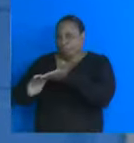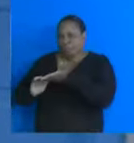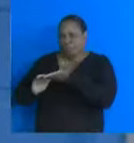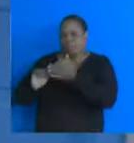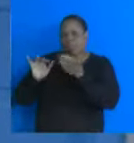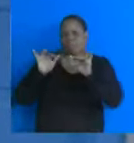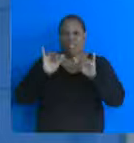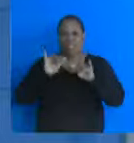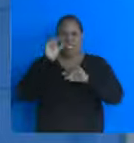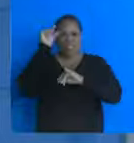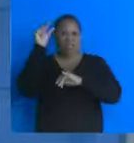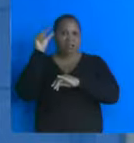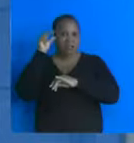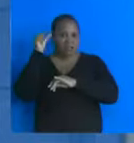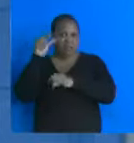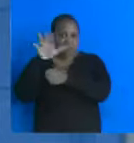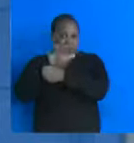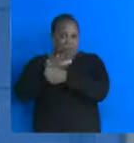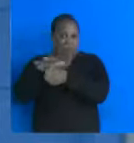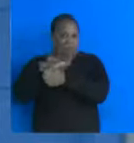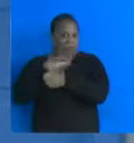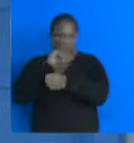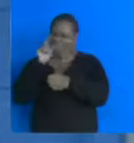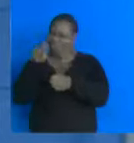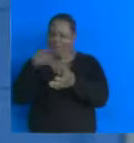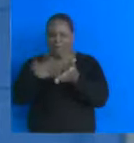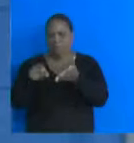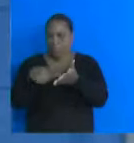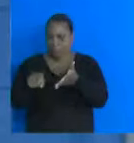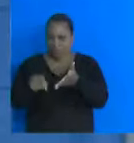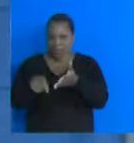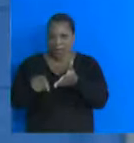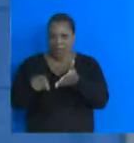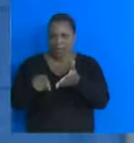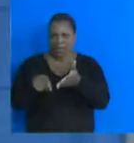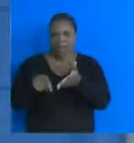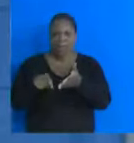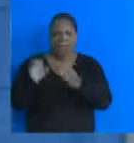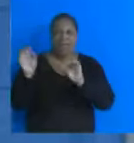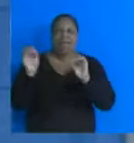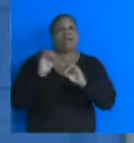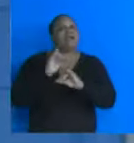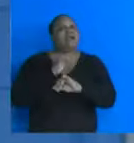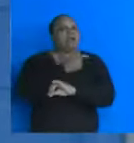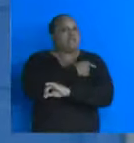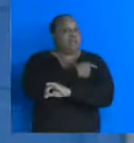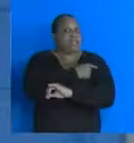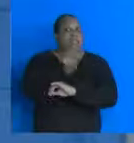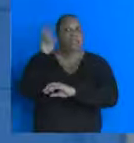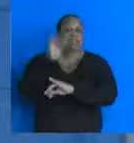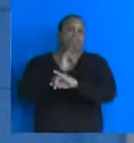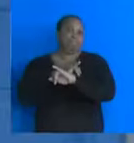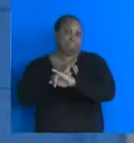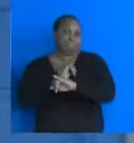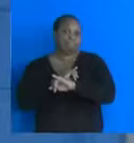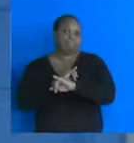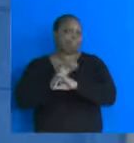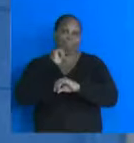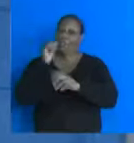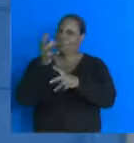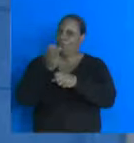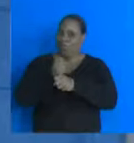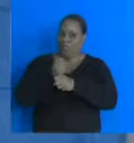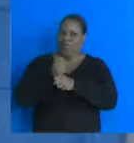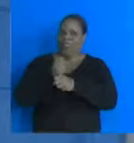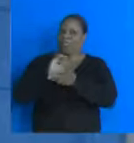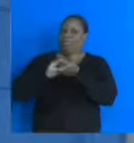quarantine at a government facility but don't have to pay. Any non-vaccinated traveler who does not receive an exemption